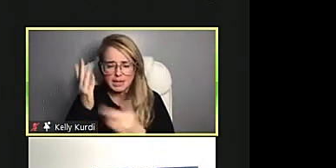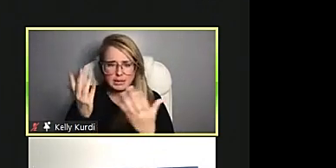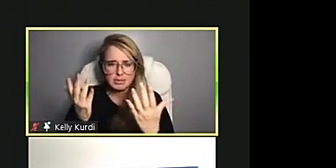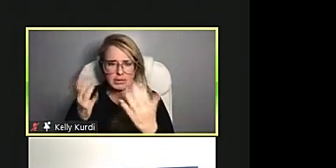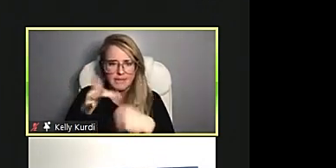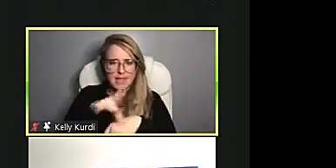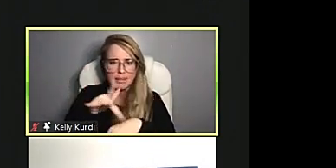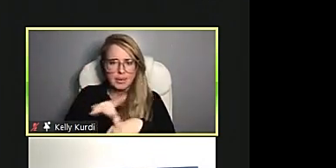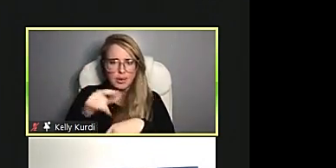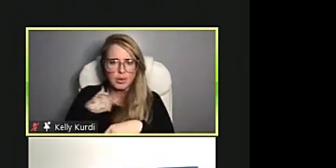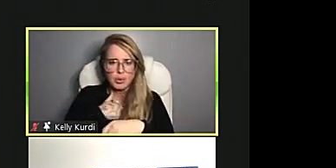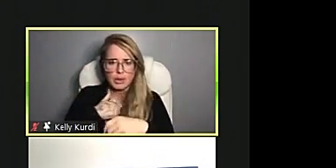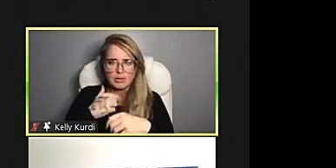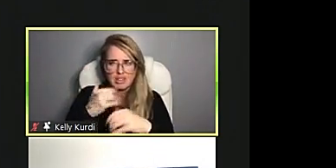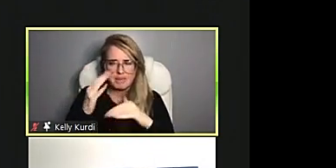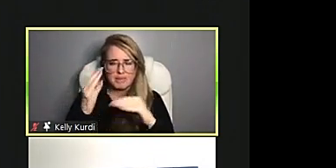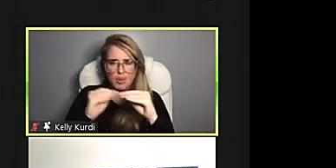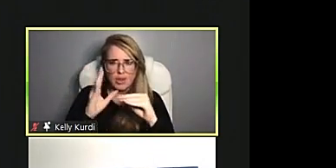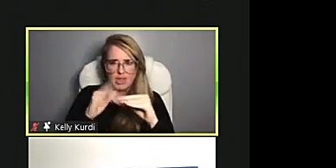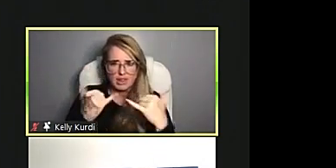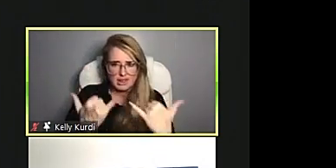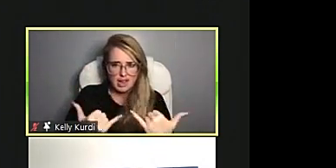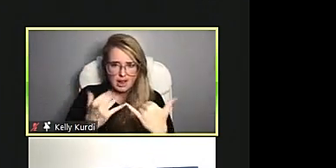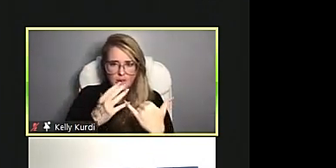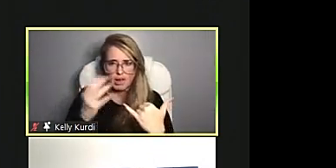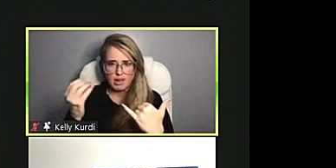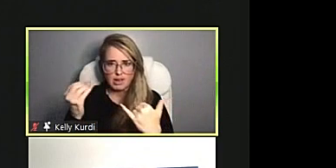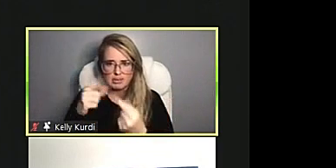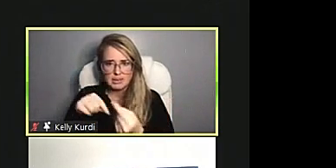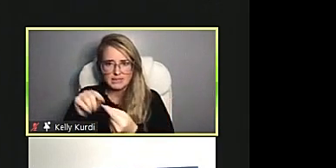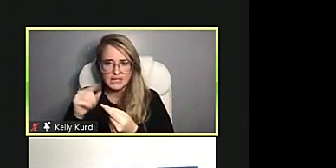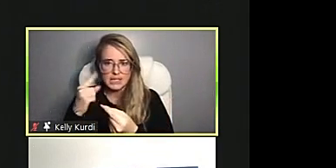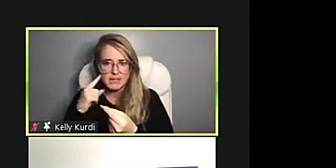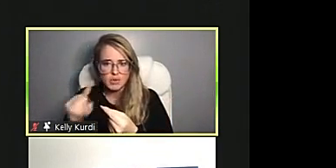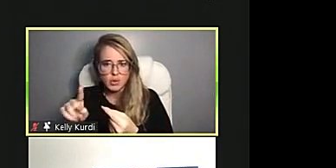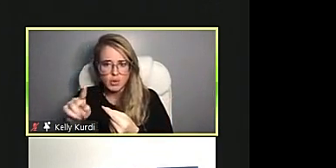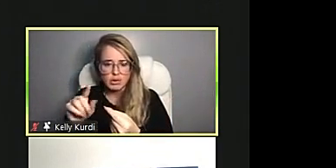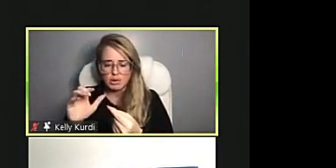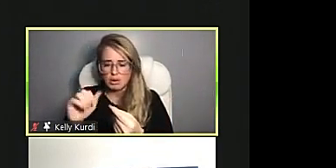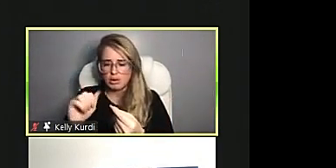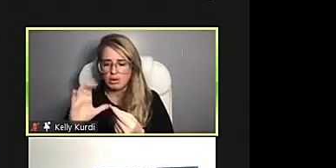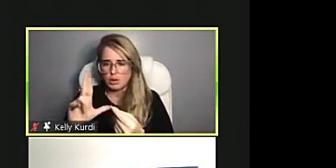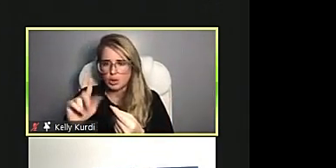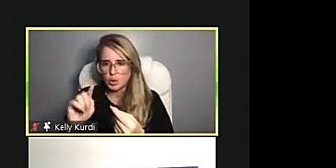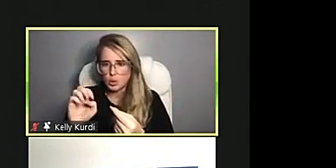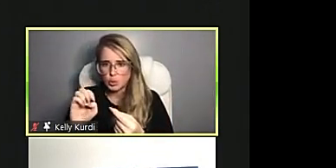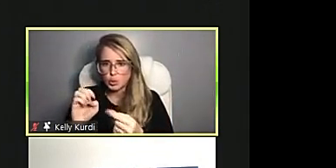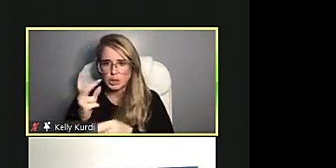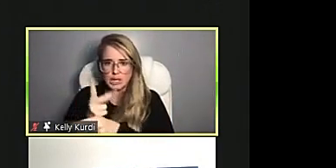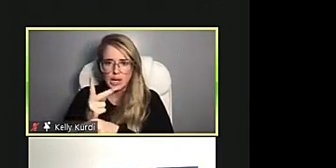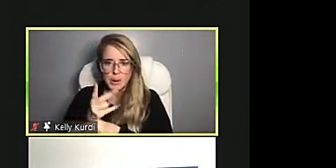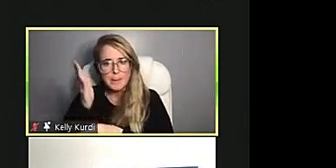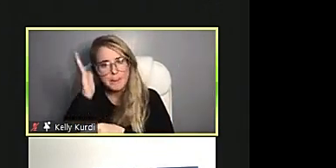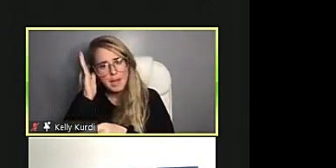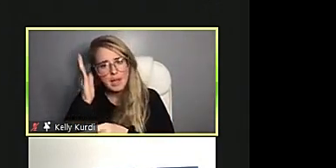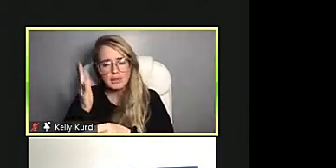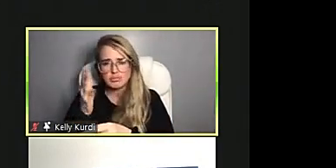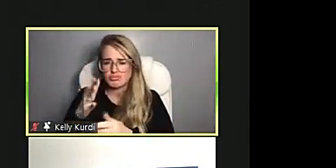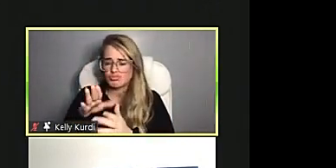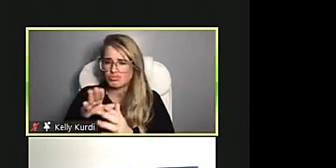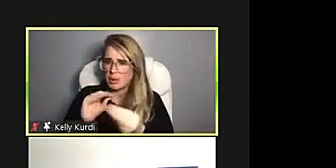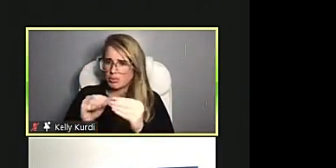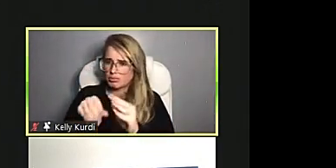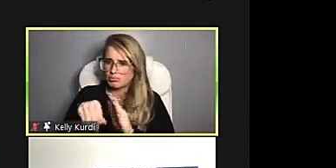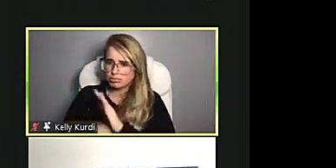available than we have now. And particularly when it comes to acute care beds, there's a pretty steep drop off at the beginning